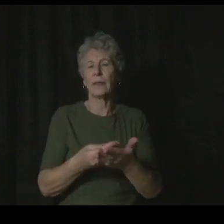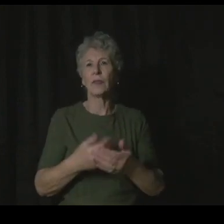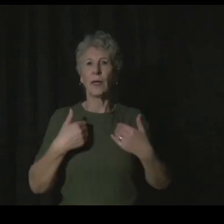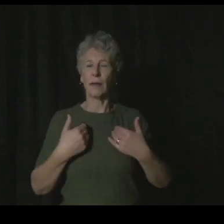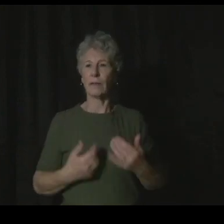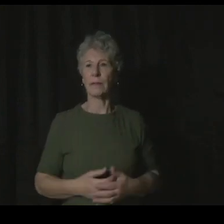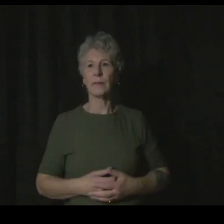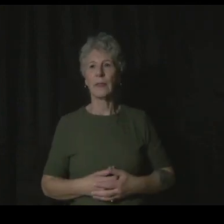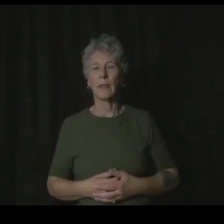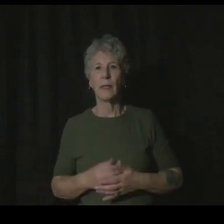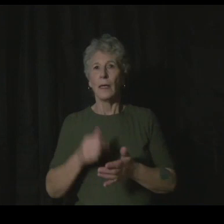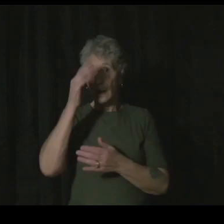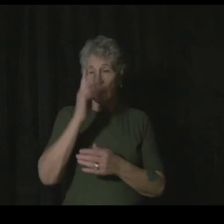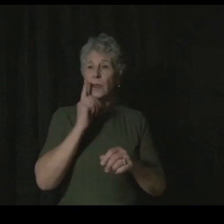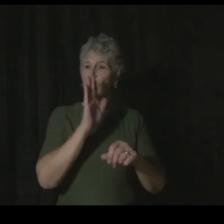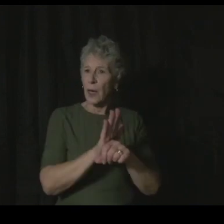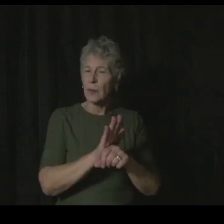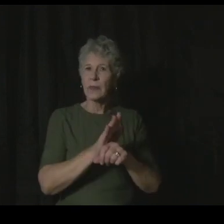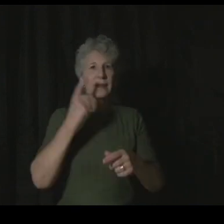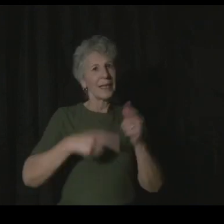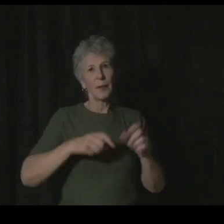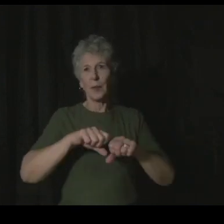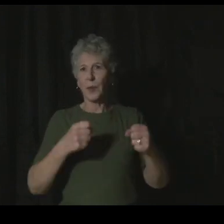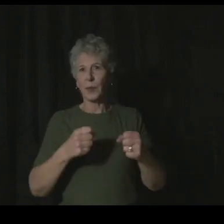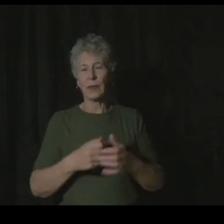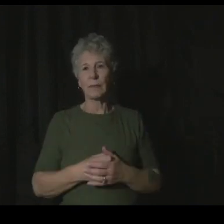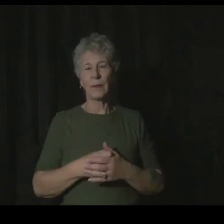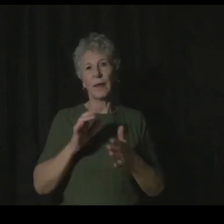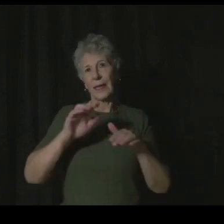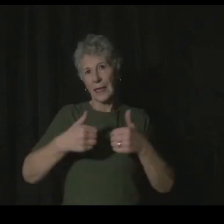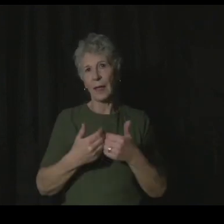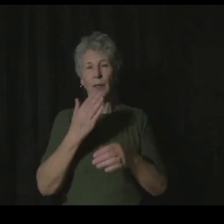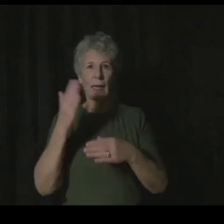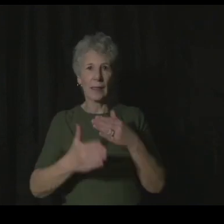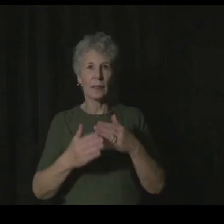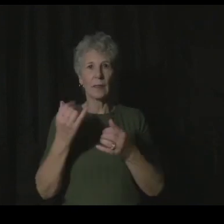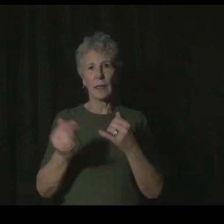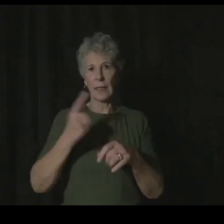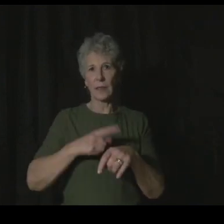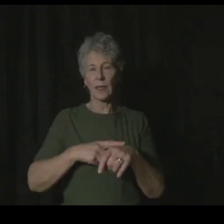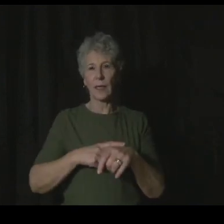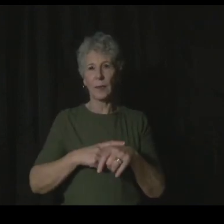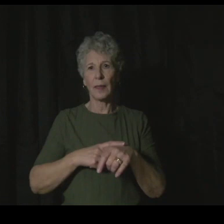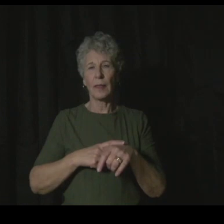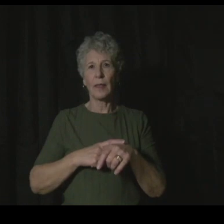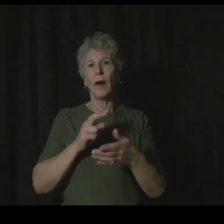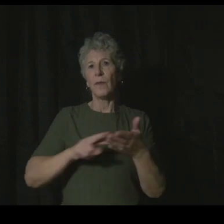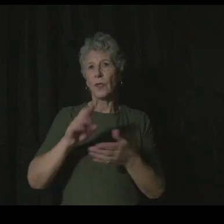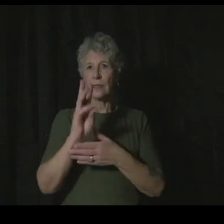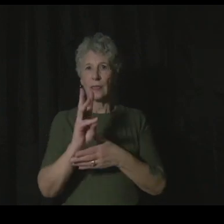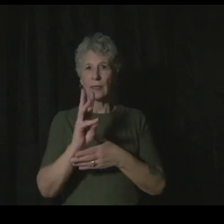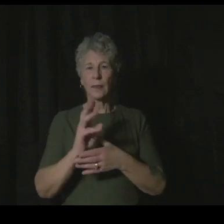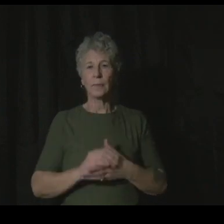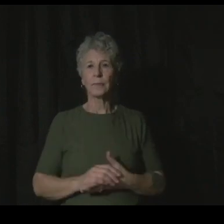have that God's promises are unbreakable? That's how we ended the last time we were together in verse 6 of chapter 9.